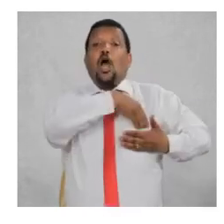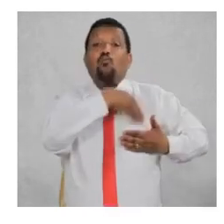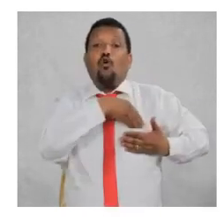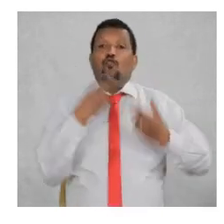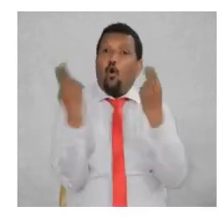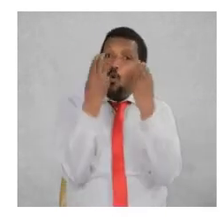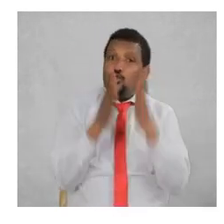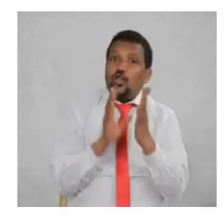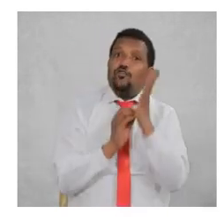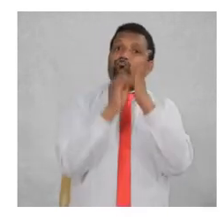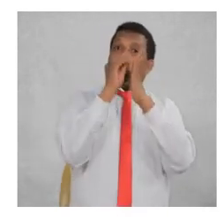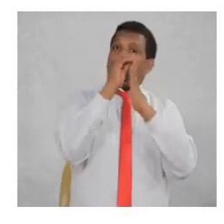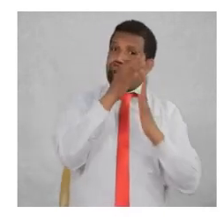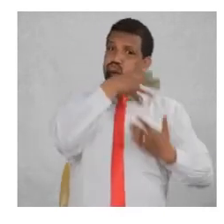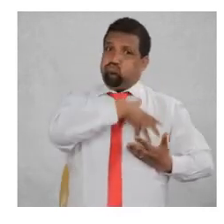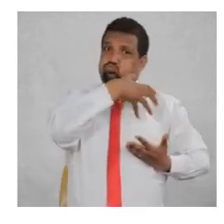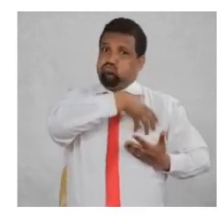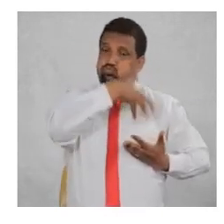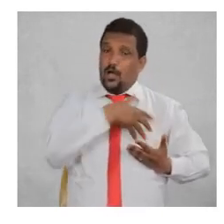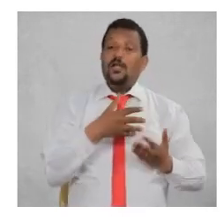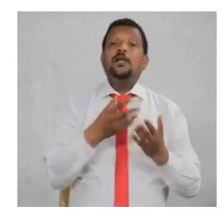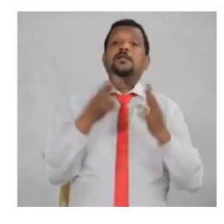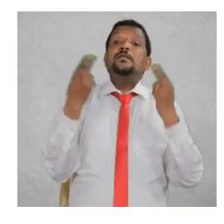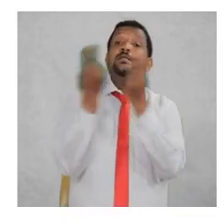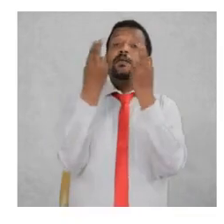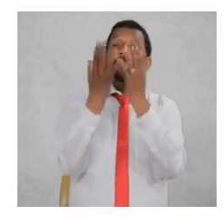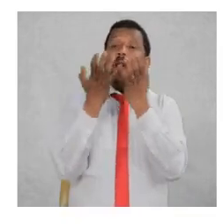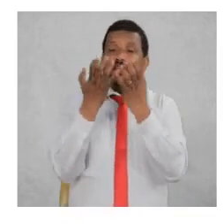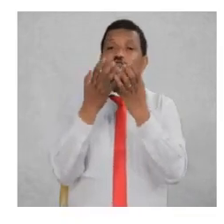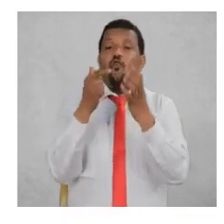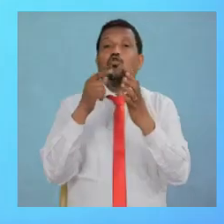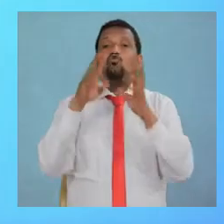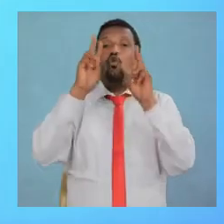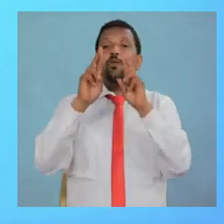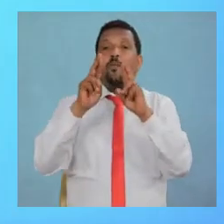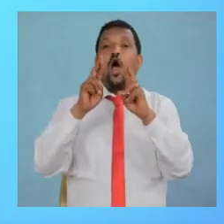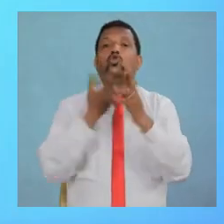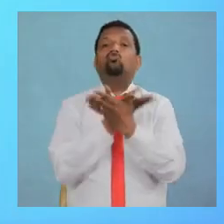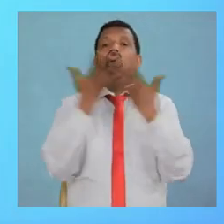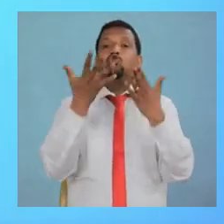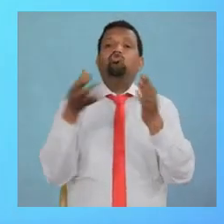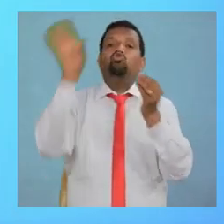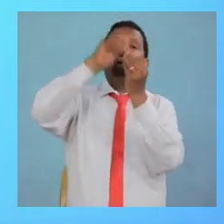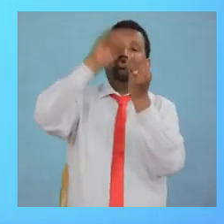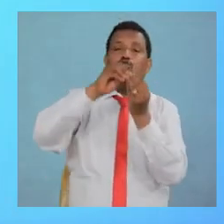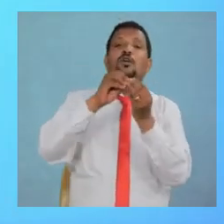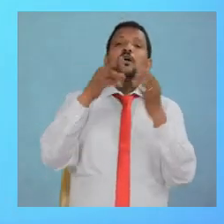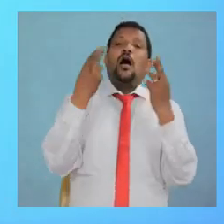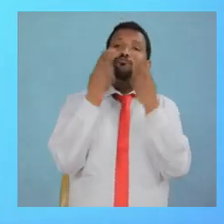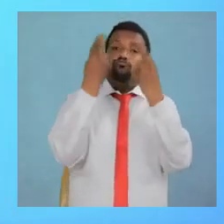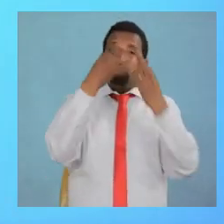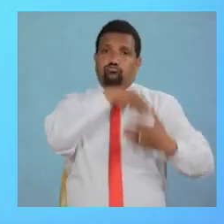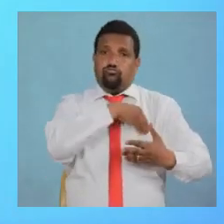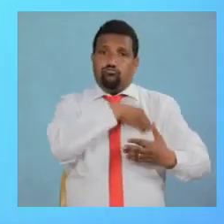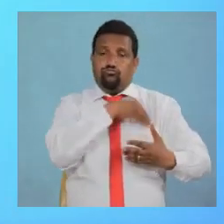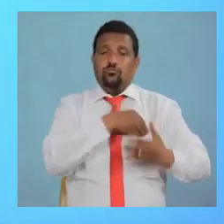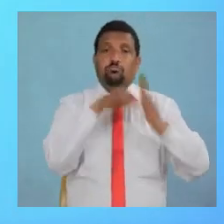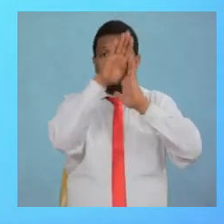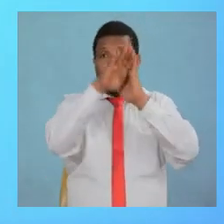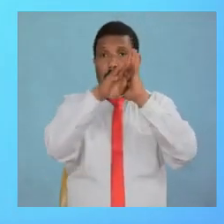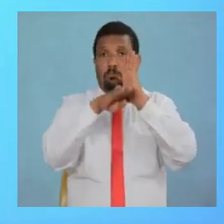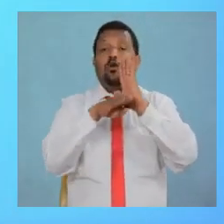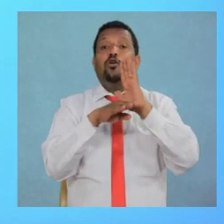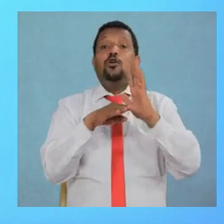a consumer increases, then the demand for normal goods will increase, and as income of a consumer declines, then the demand